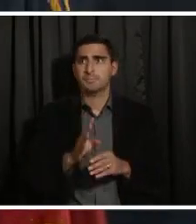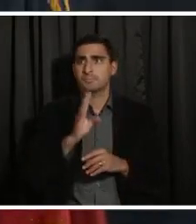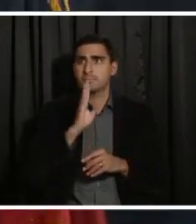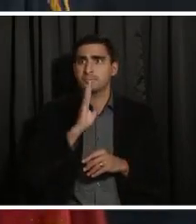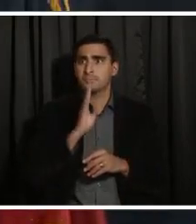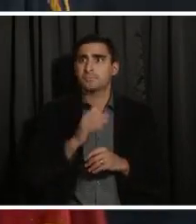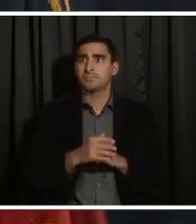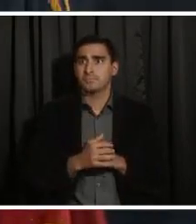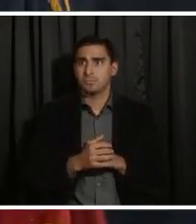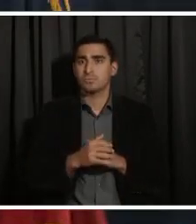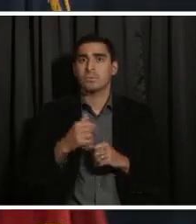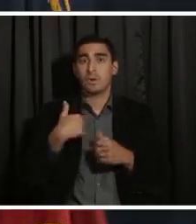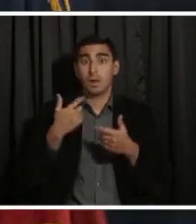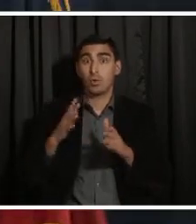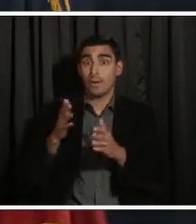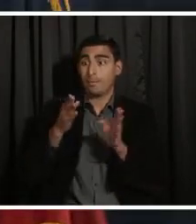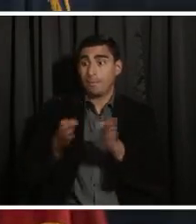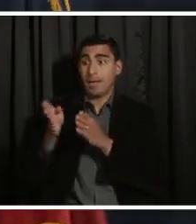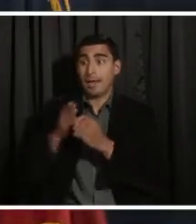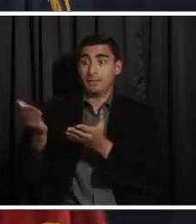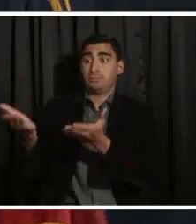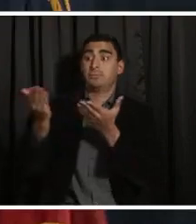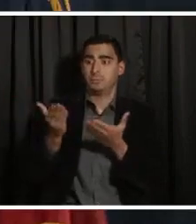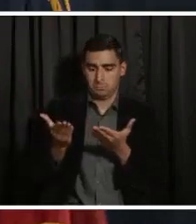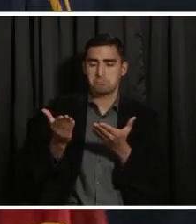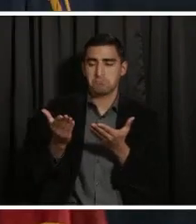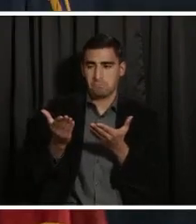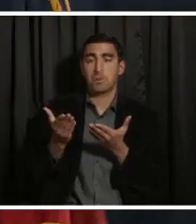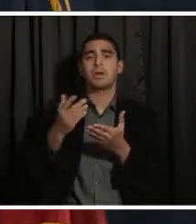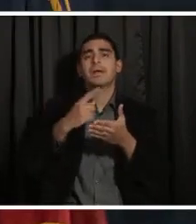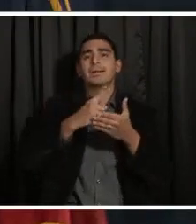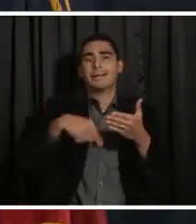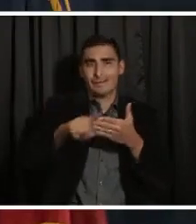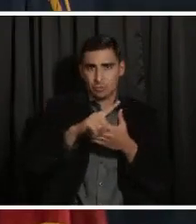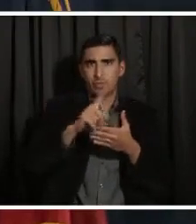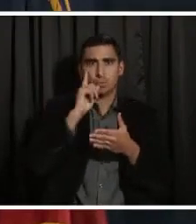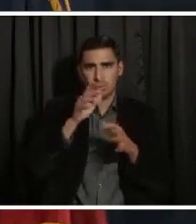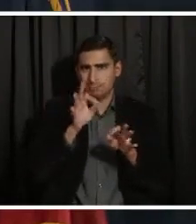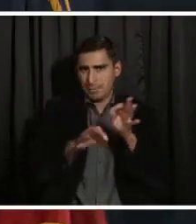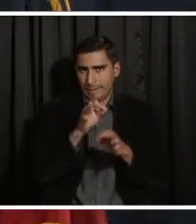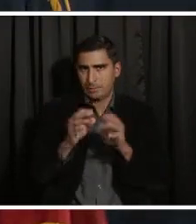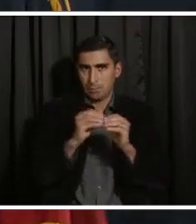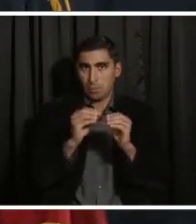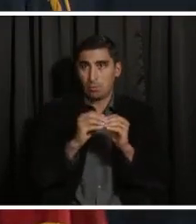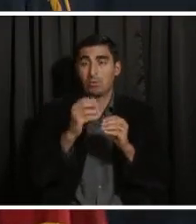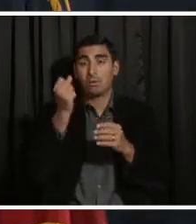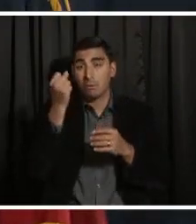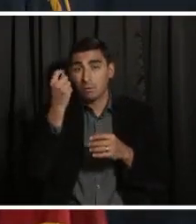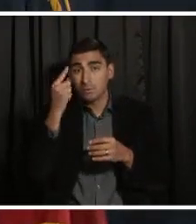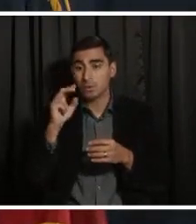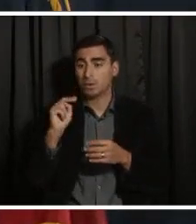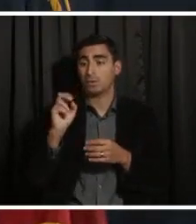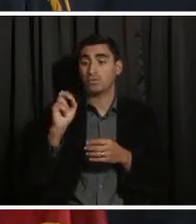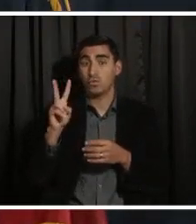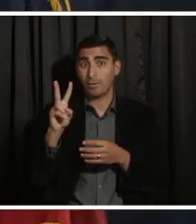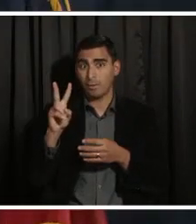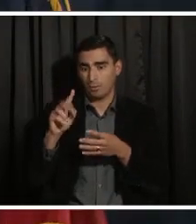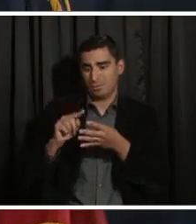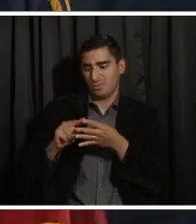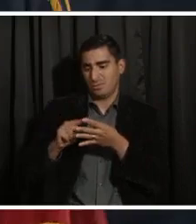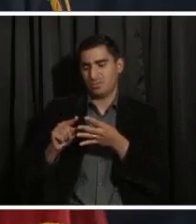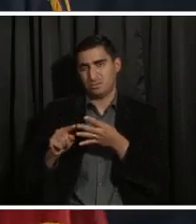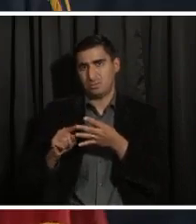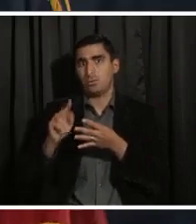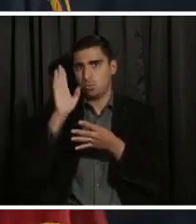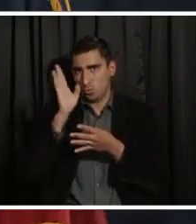plans presented to me, but we're going to be presenting them next week. Since it's not early November, we wanted to keep the focus of today on boosters, since